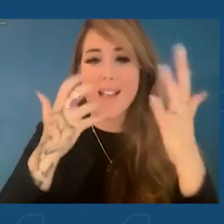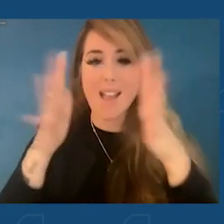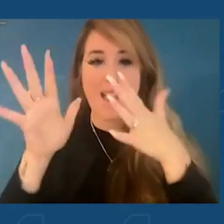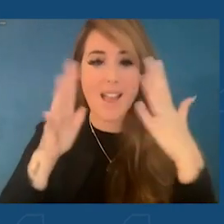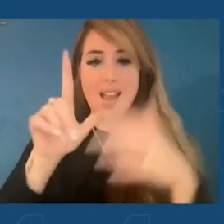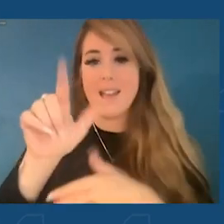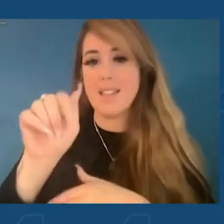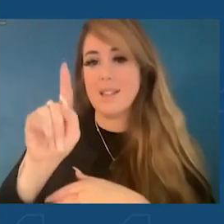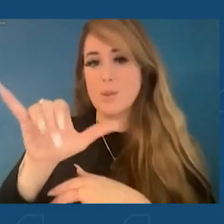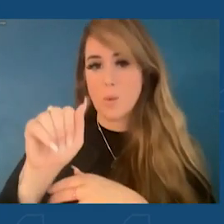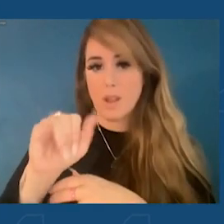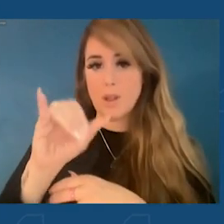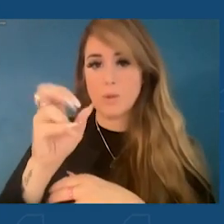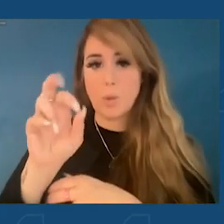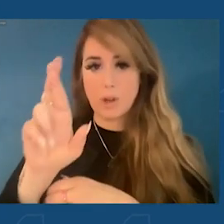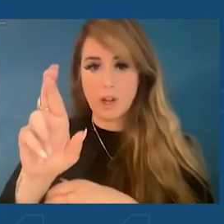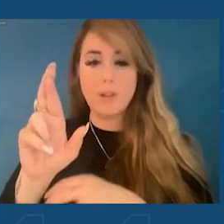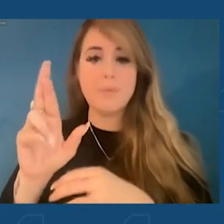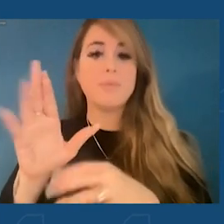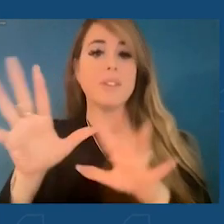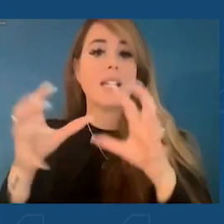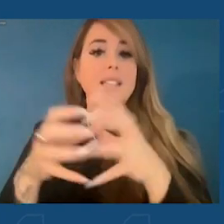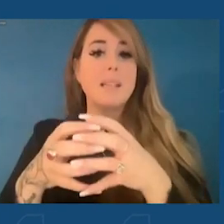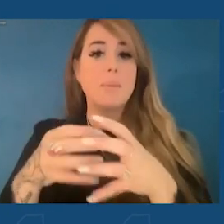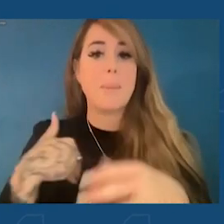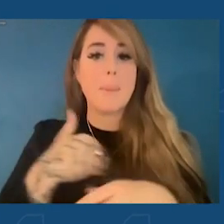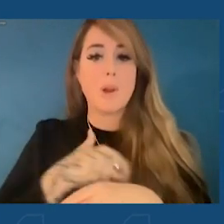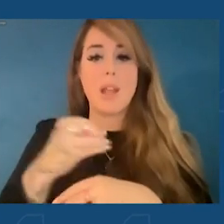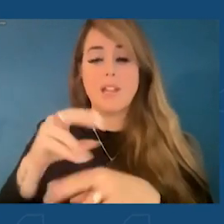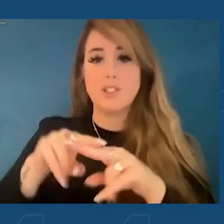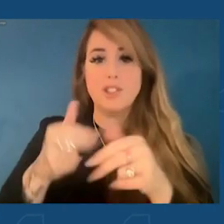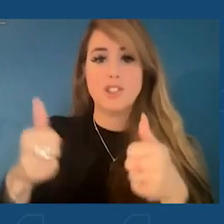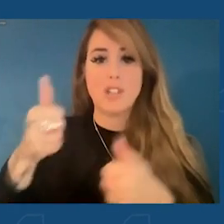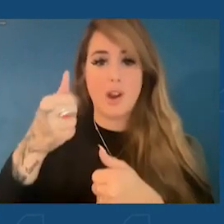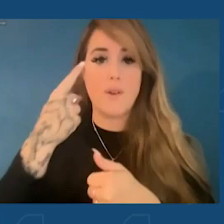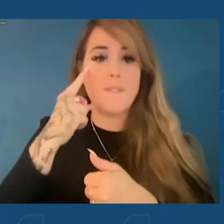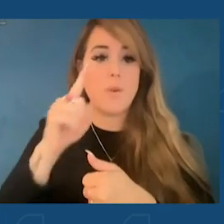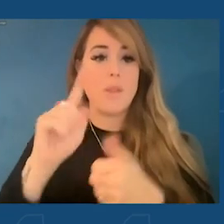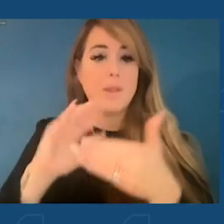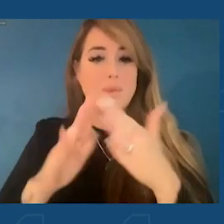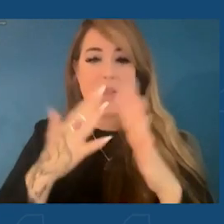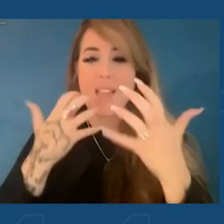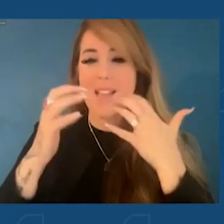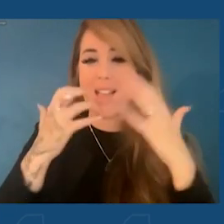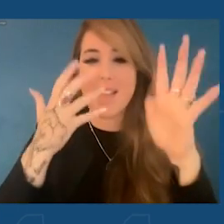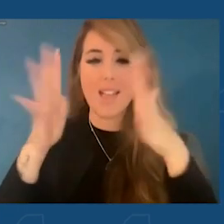LaToya Joyner, the Assembly member and also Chair of the Assembly Labor Committee.